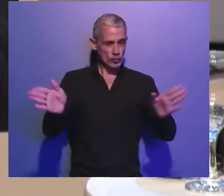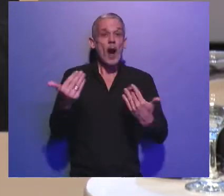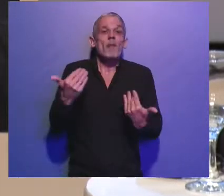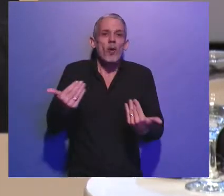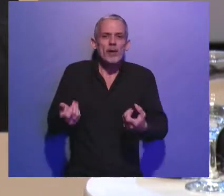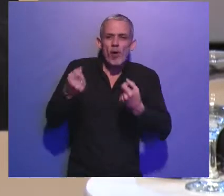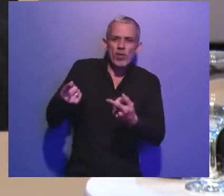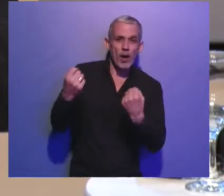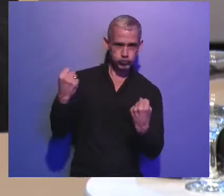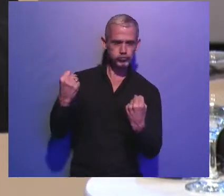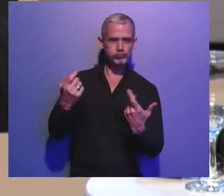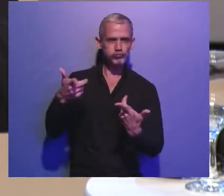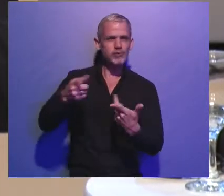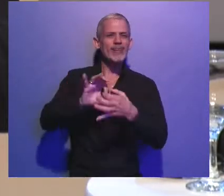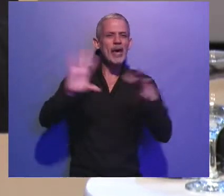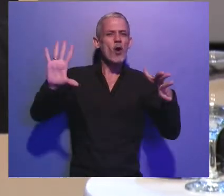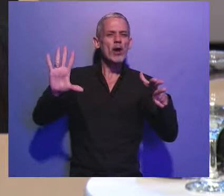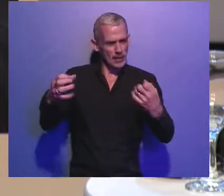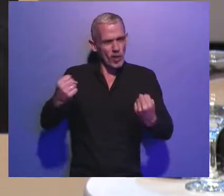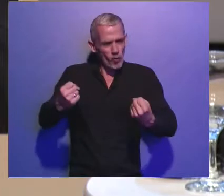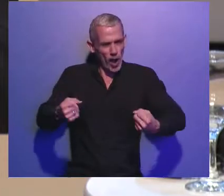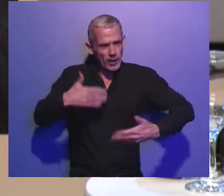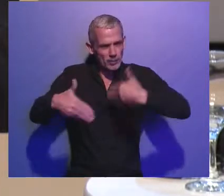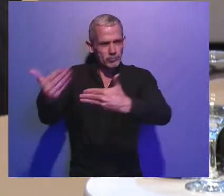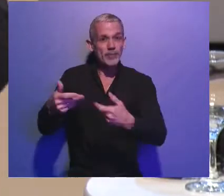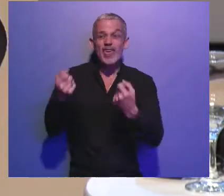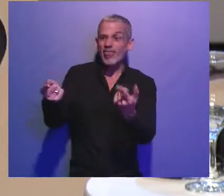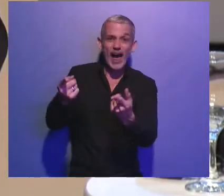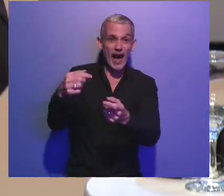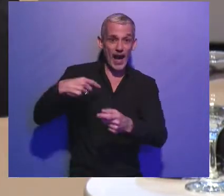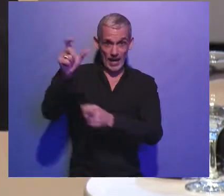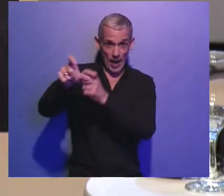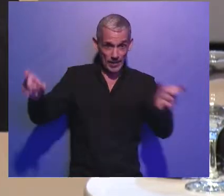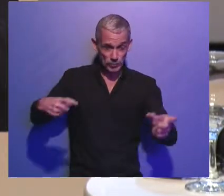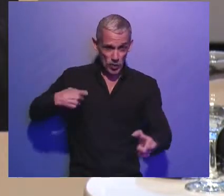democracy and allow citizens to participate and to be truly heard.